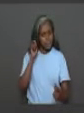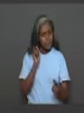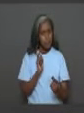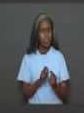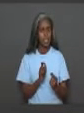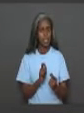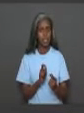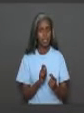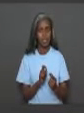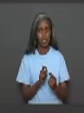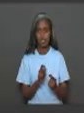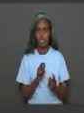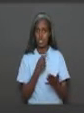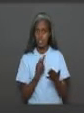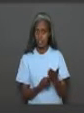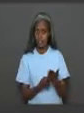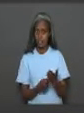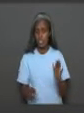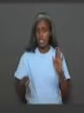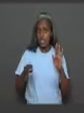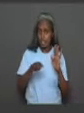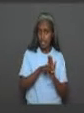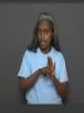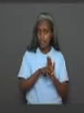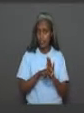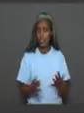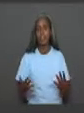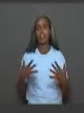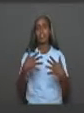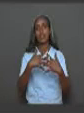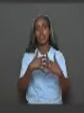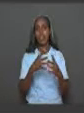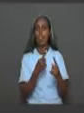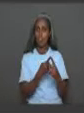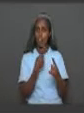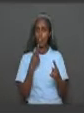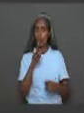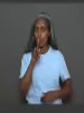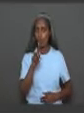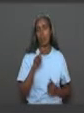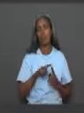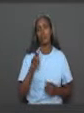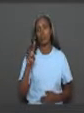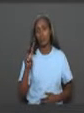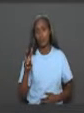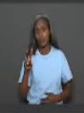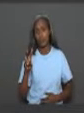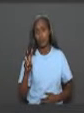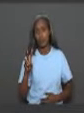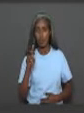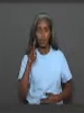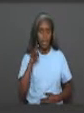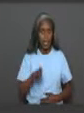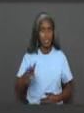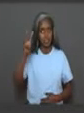Specifically, it is the negative integral from 1 to 2 of